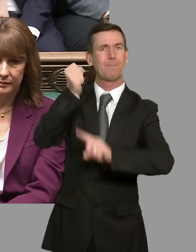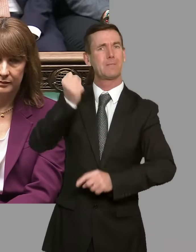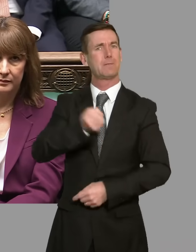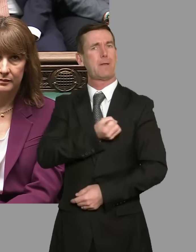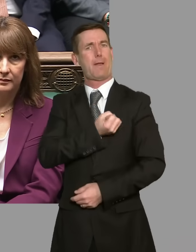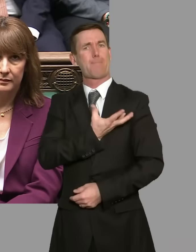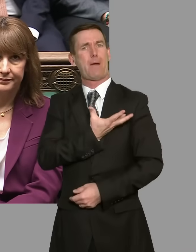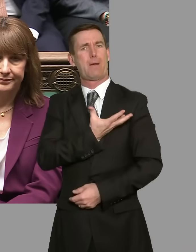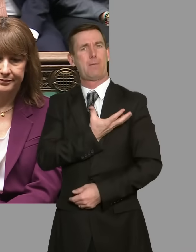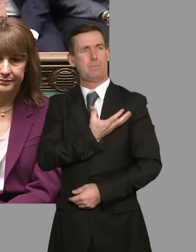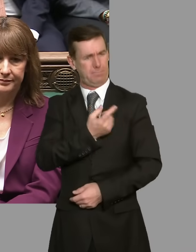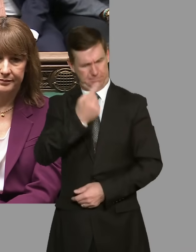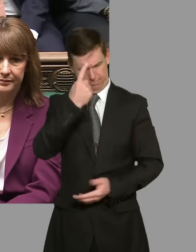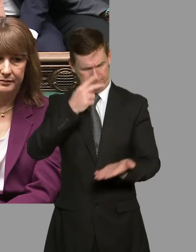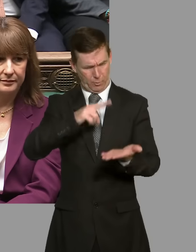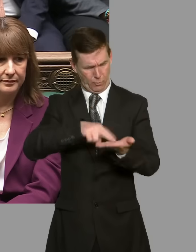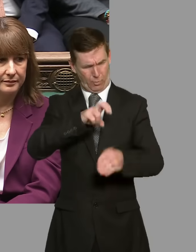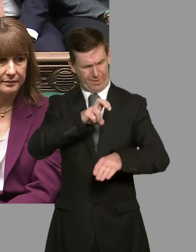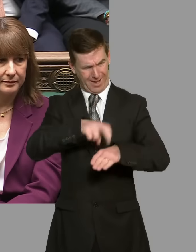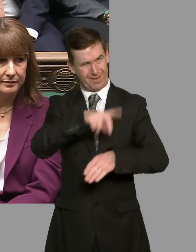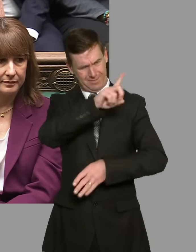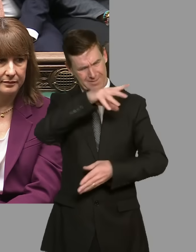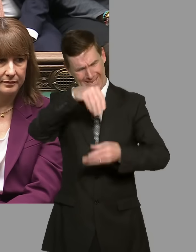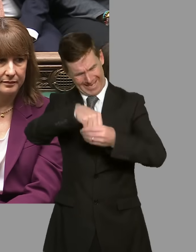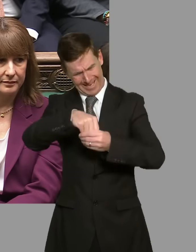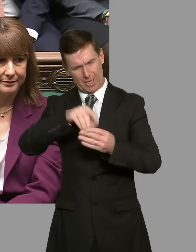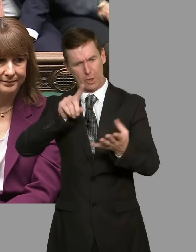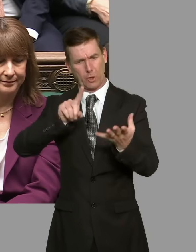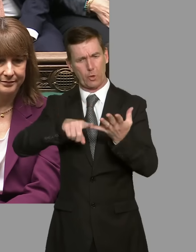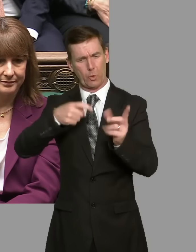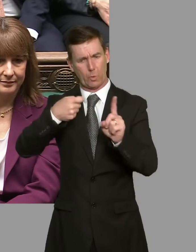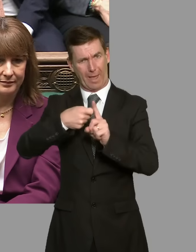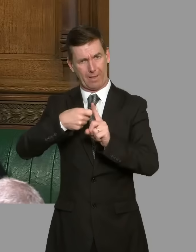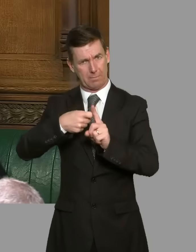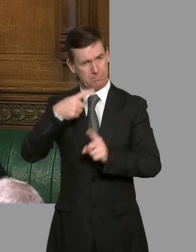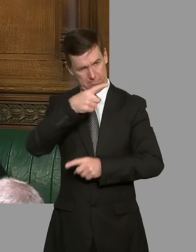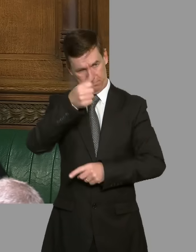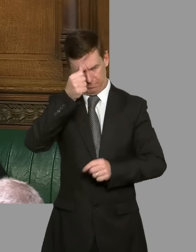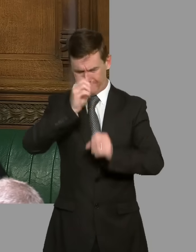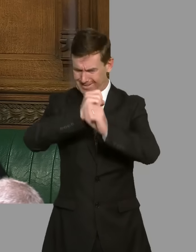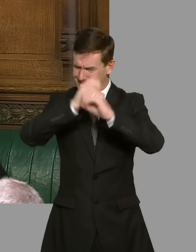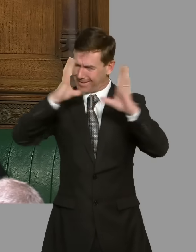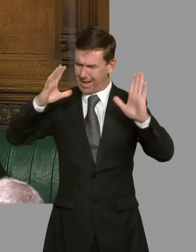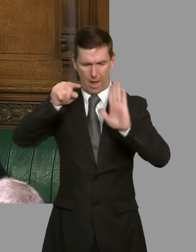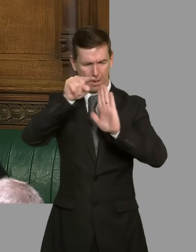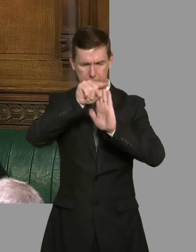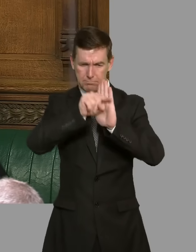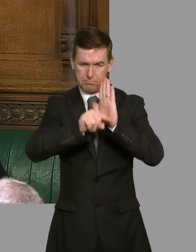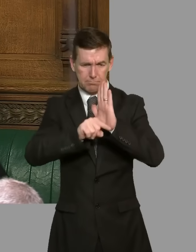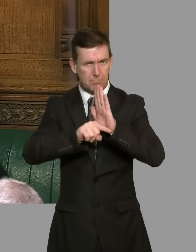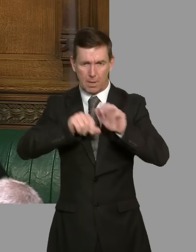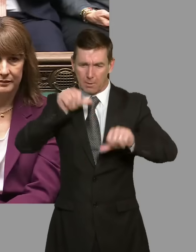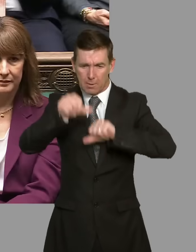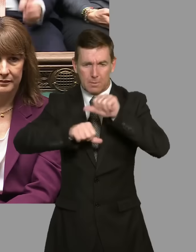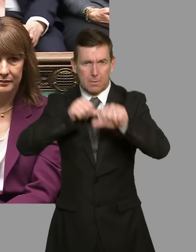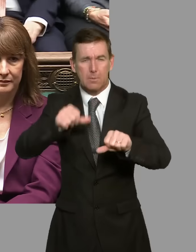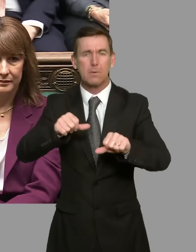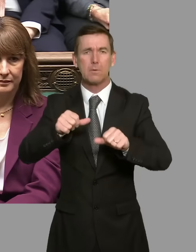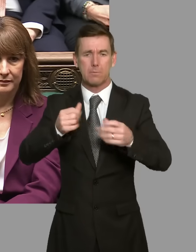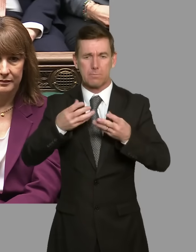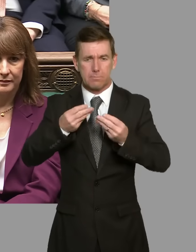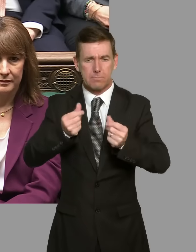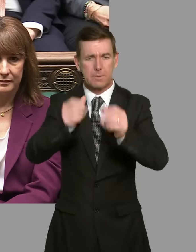well knows, I know, clear principles and processes under that framework. I'm aware of the Assembly and Executive Review